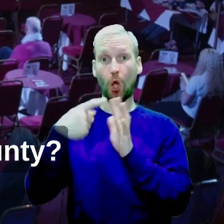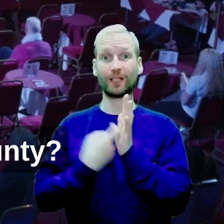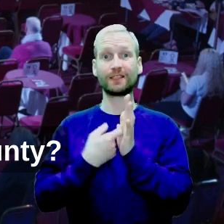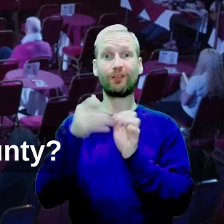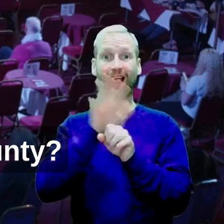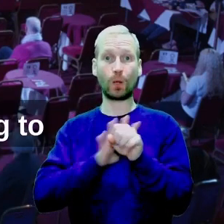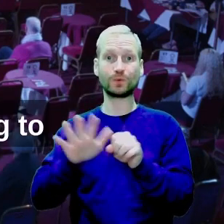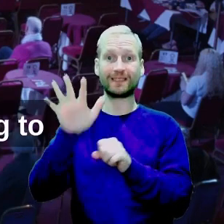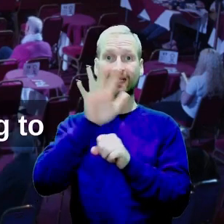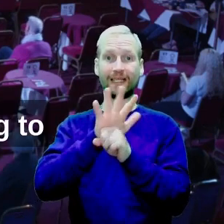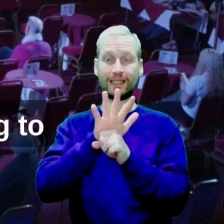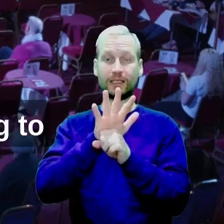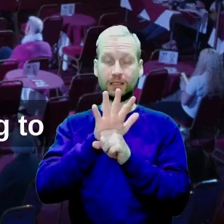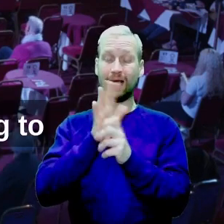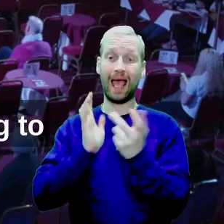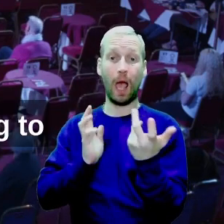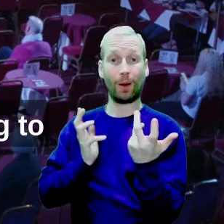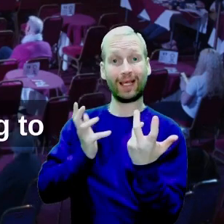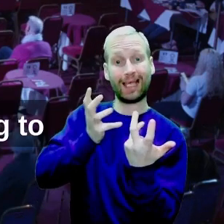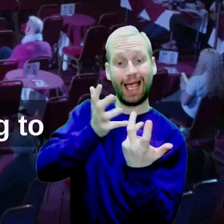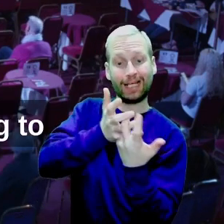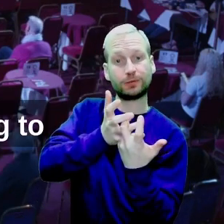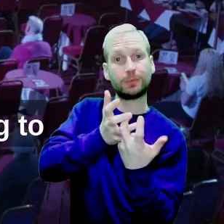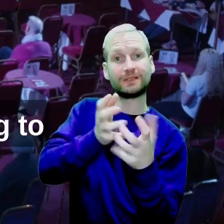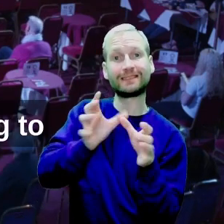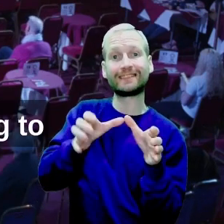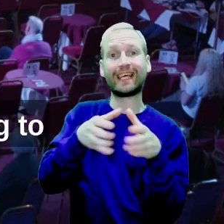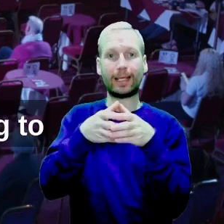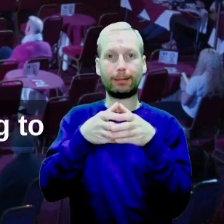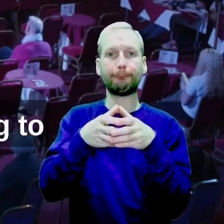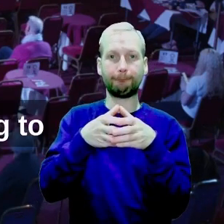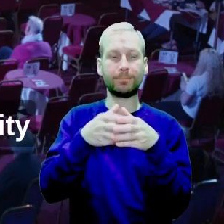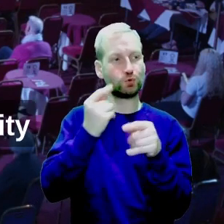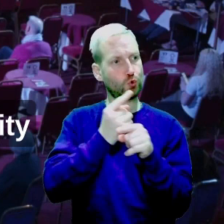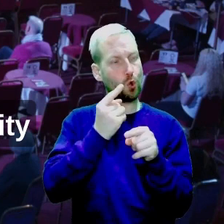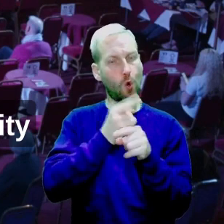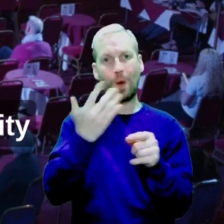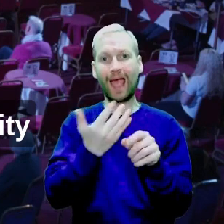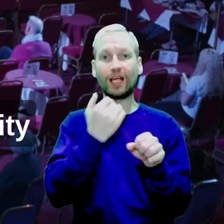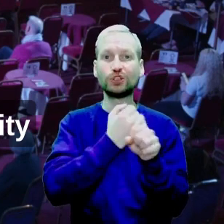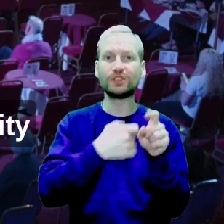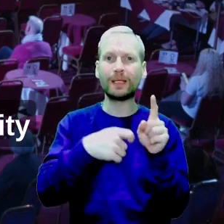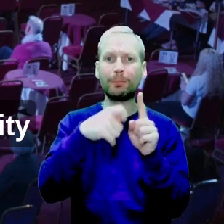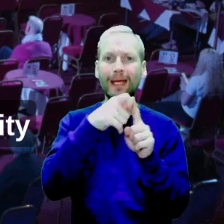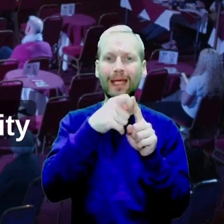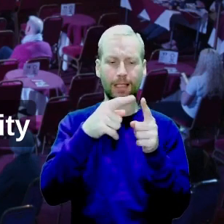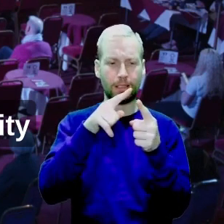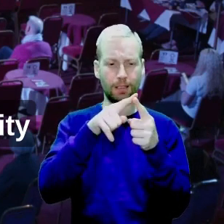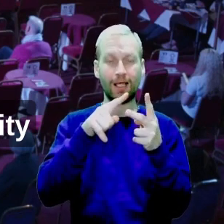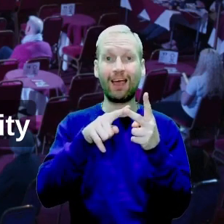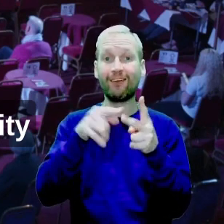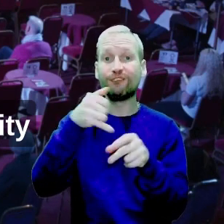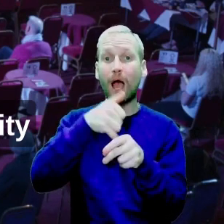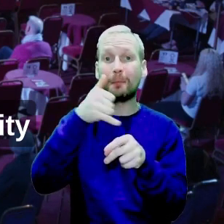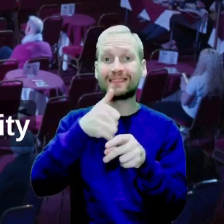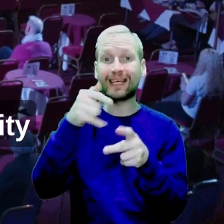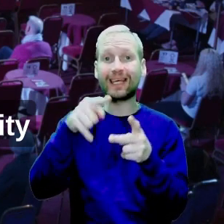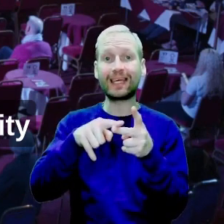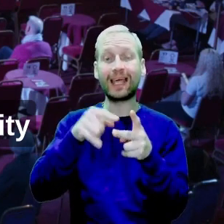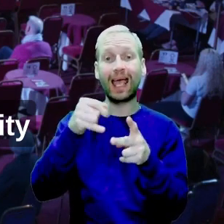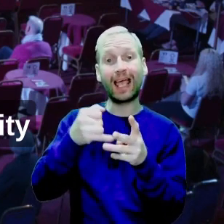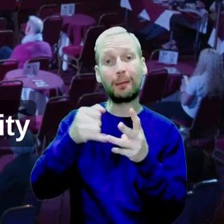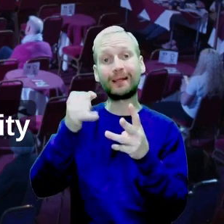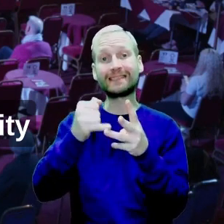county. Our engagement team work extremely hard talking to people at GP surgeries, pharmacies,